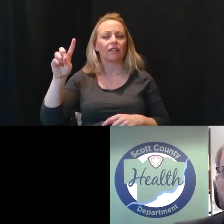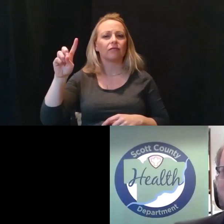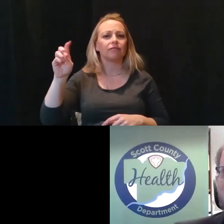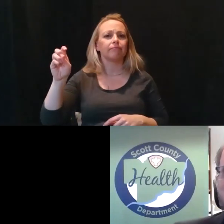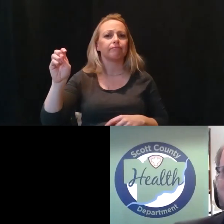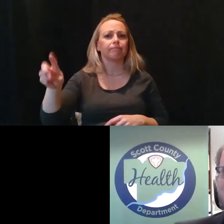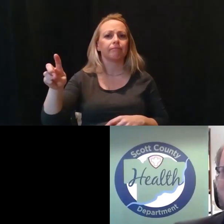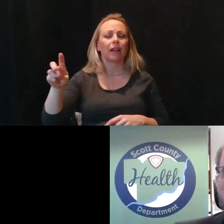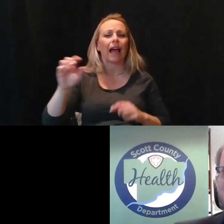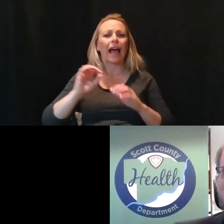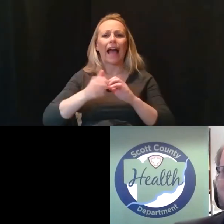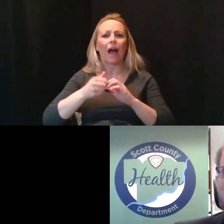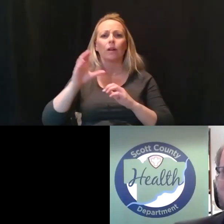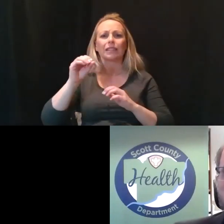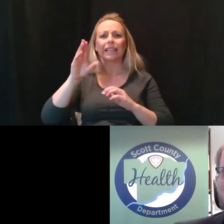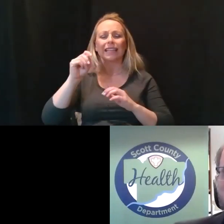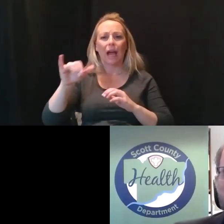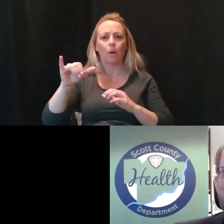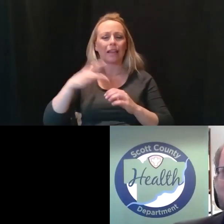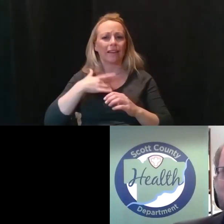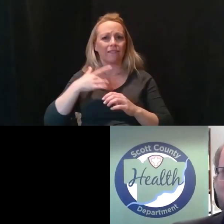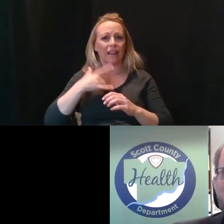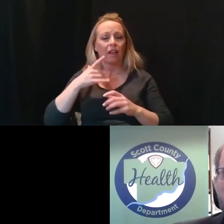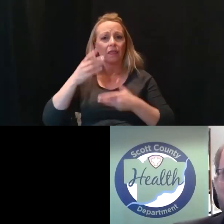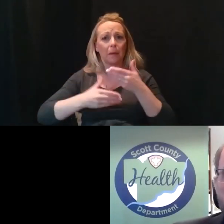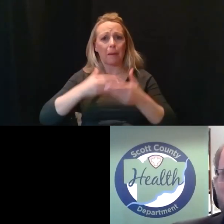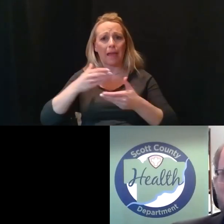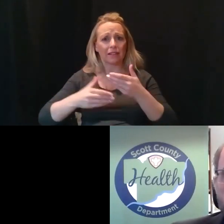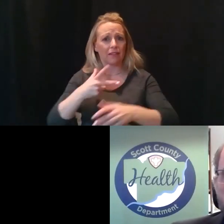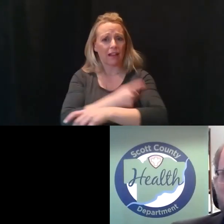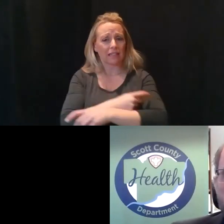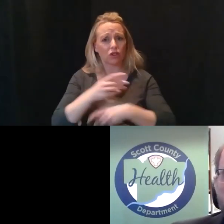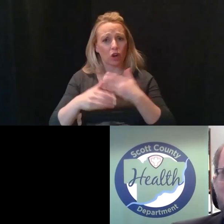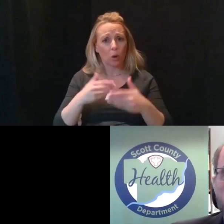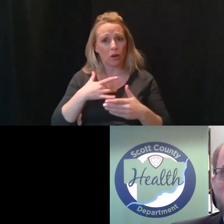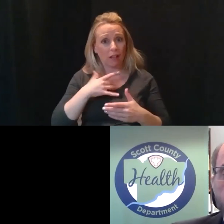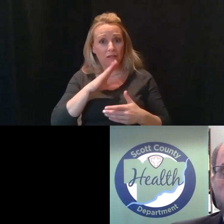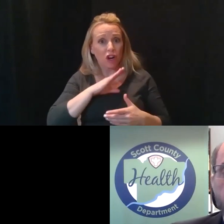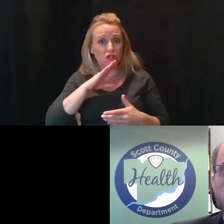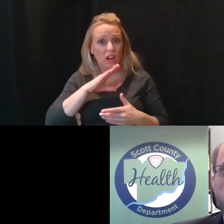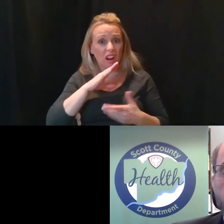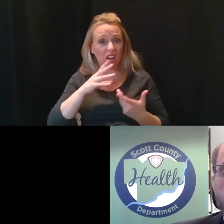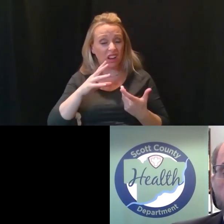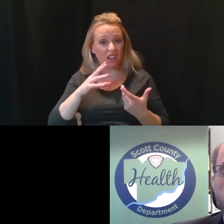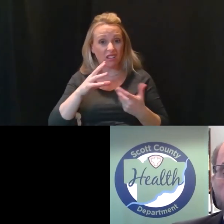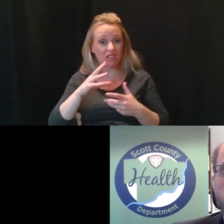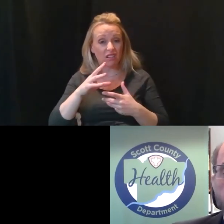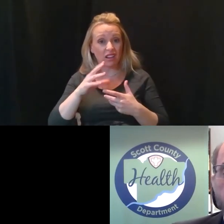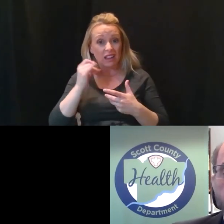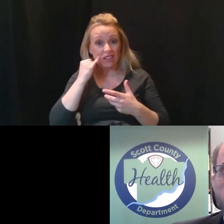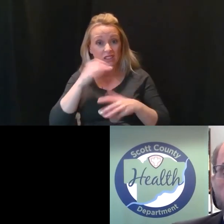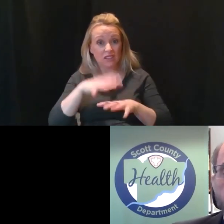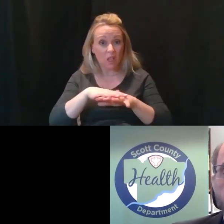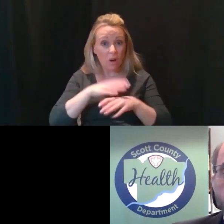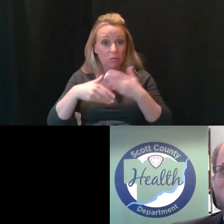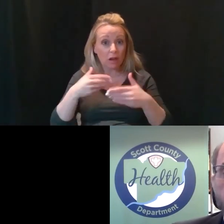is, how does the county feel the pace of their vaccinations are going? Do you feel frustrated by how slowly people are getting vaccinated, or does